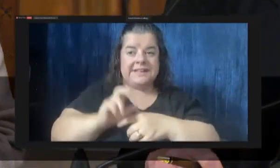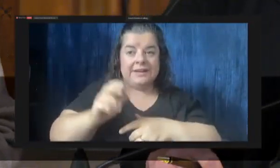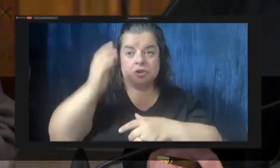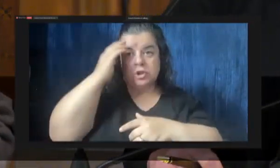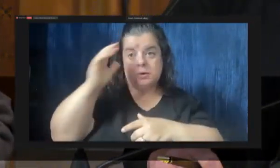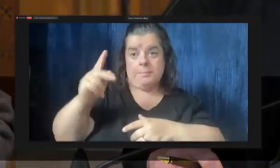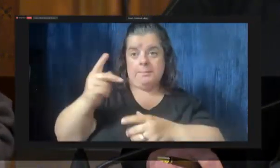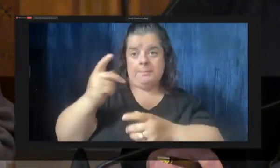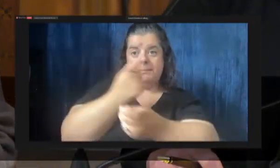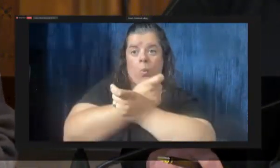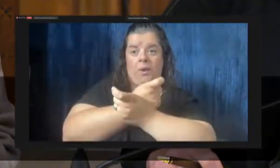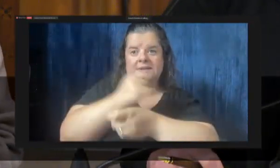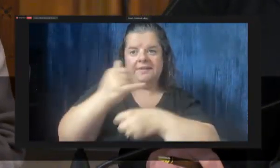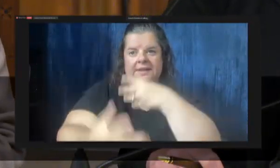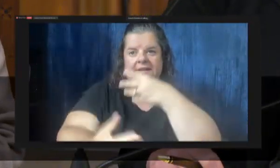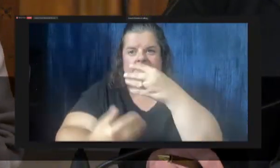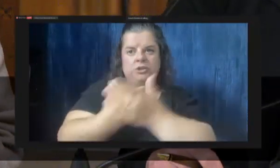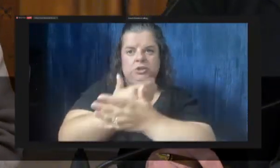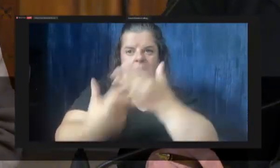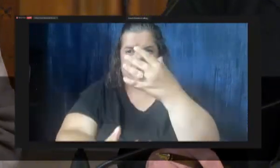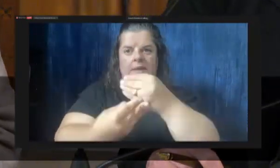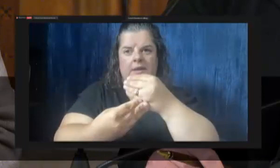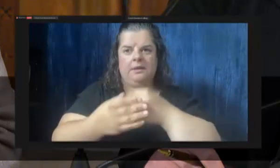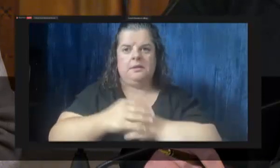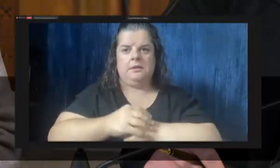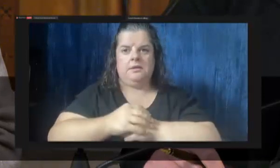that's a new thing that wasn't in the first draft.